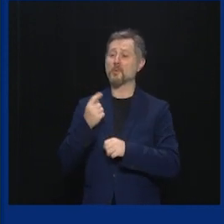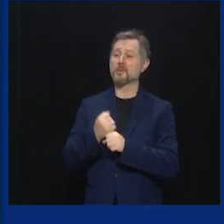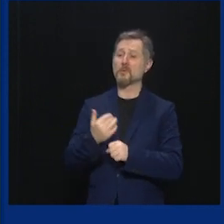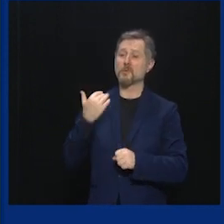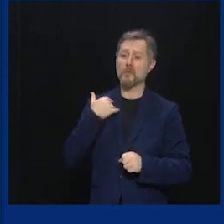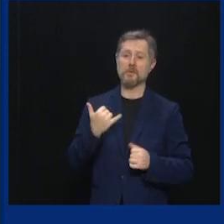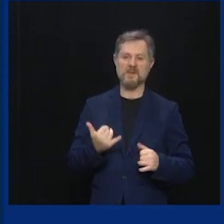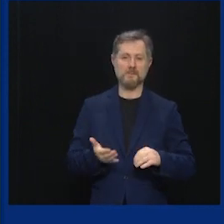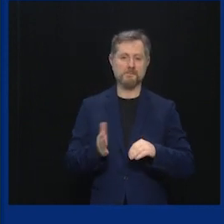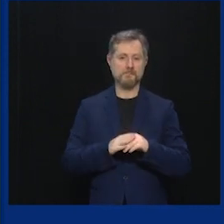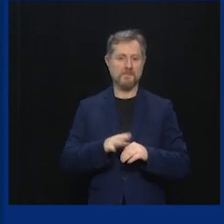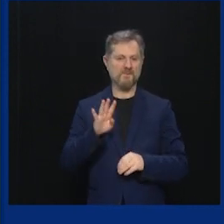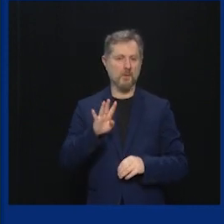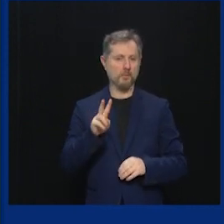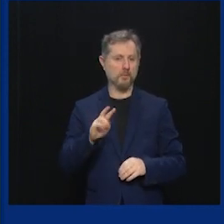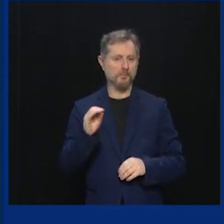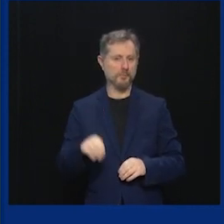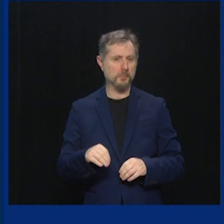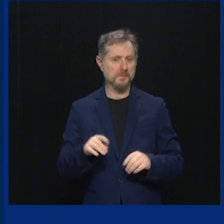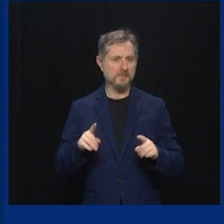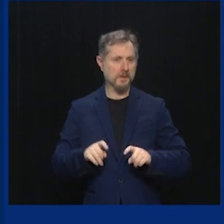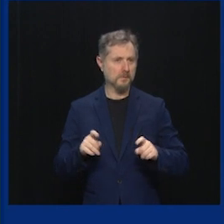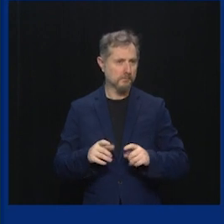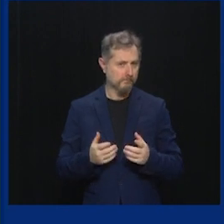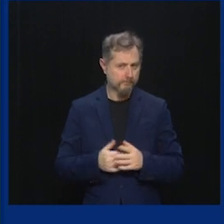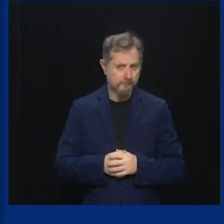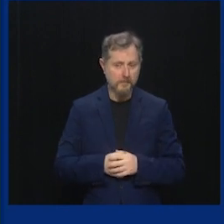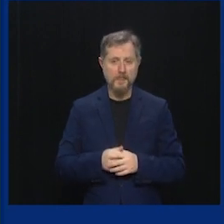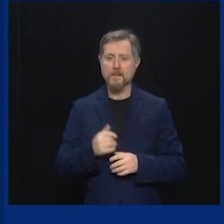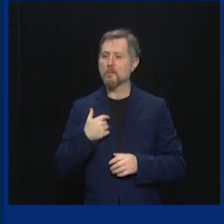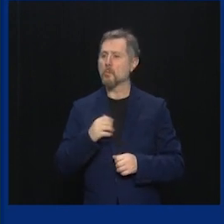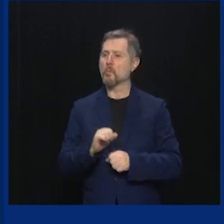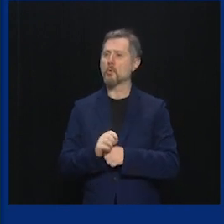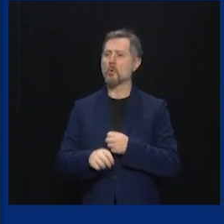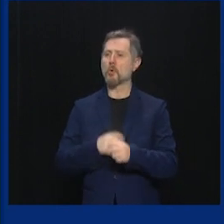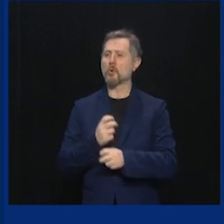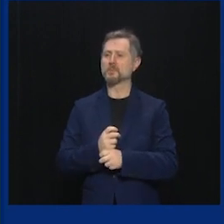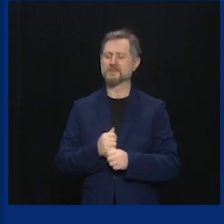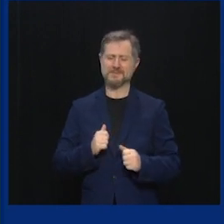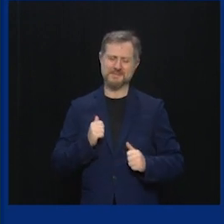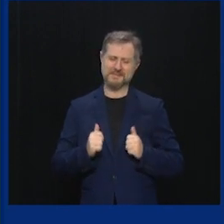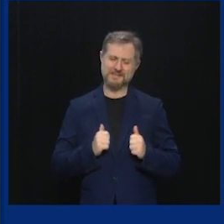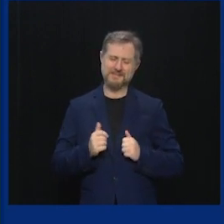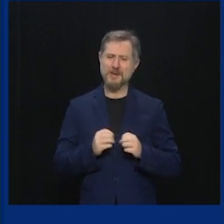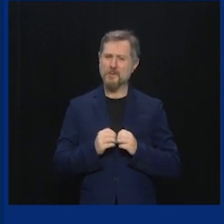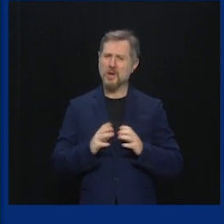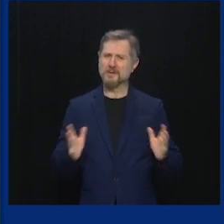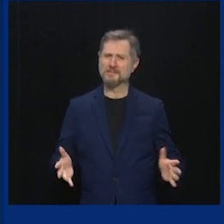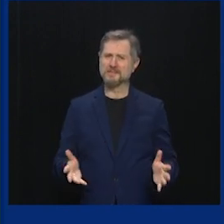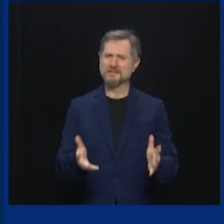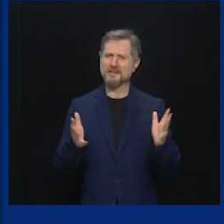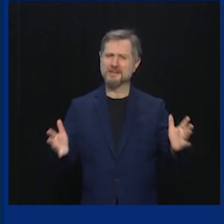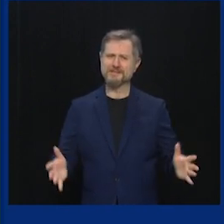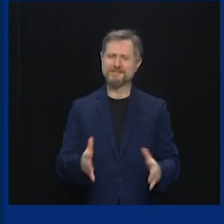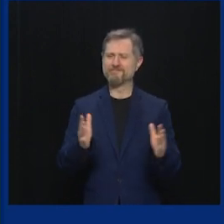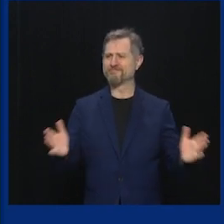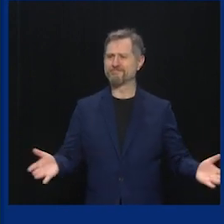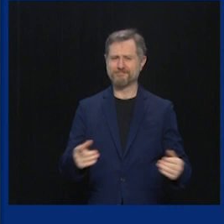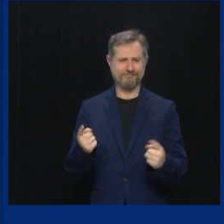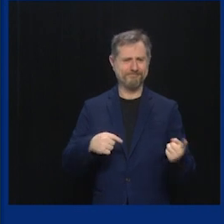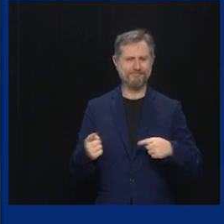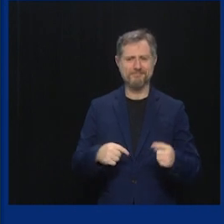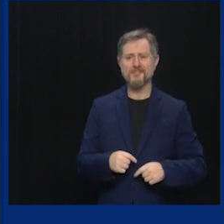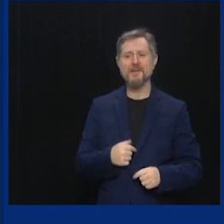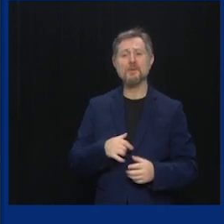We've been very aggressive in getting these tests out there to people, and part of our strategy dealing with the workforce, New York